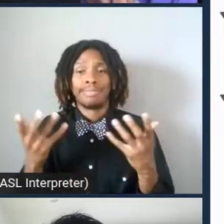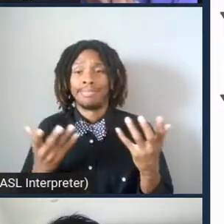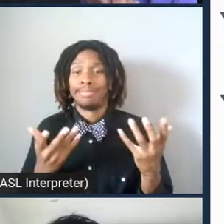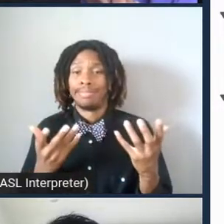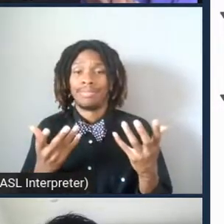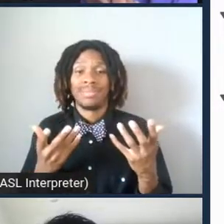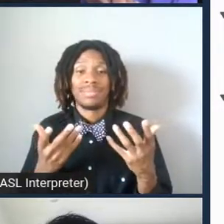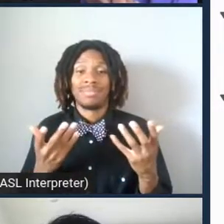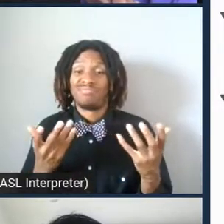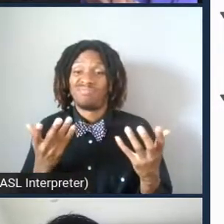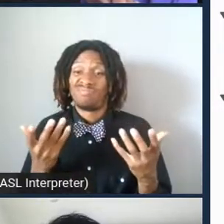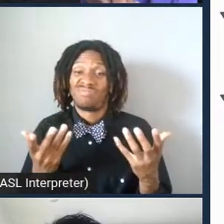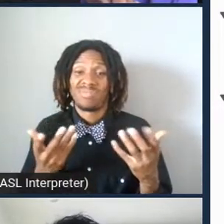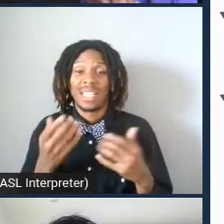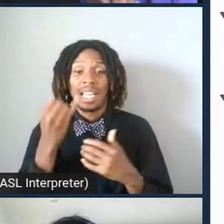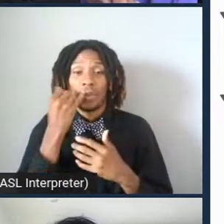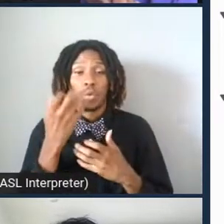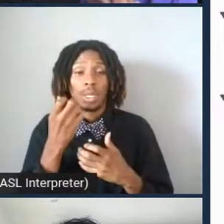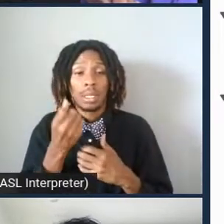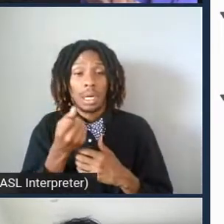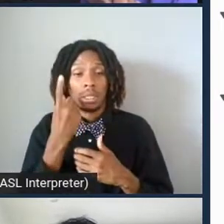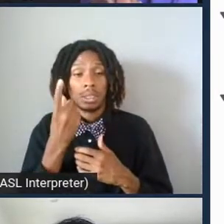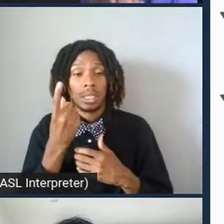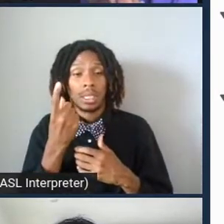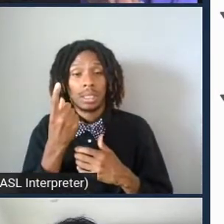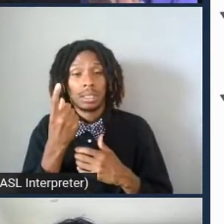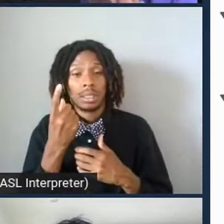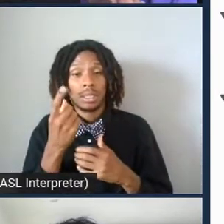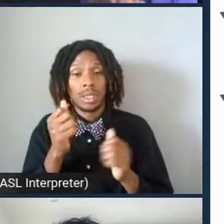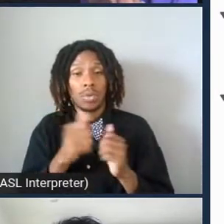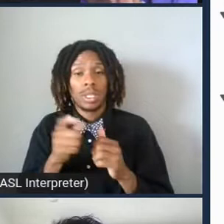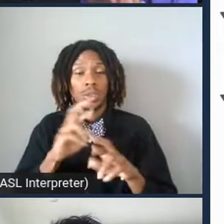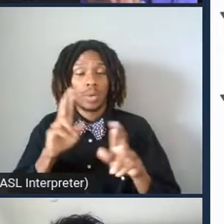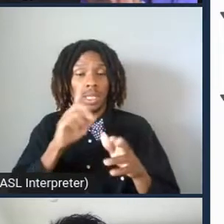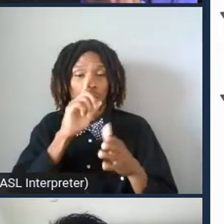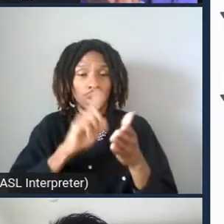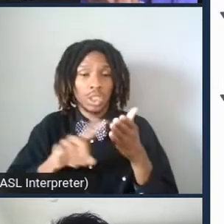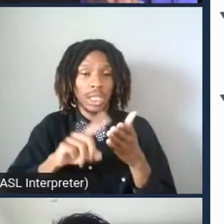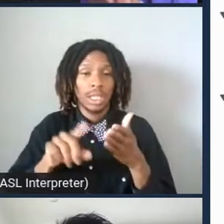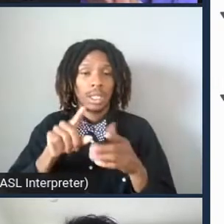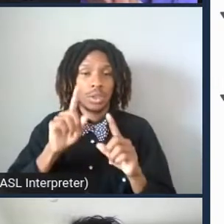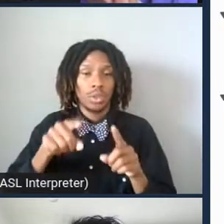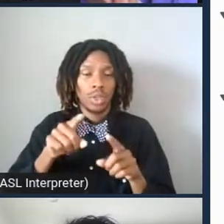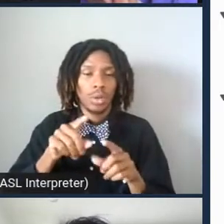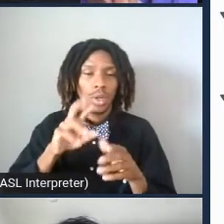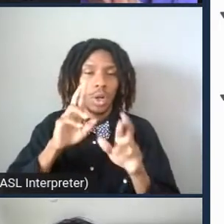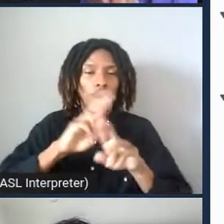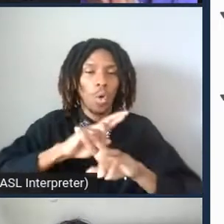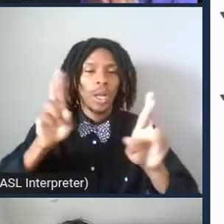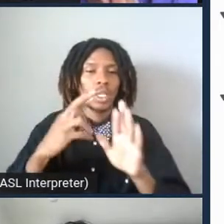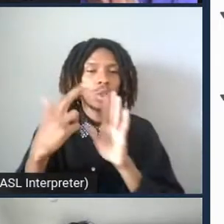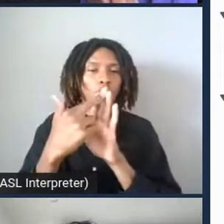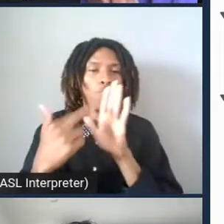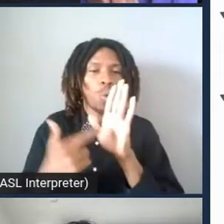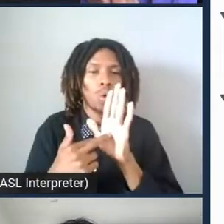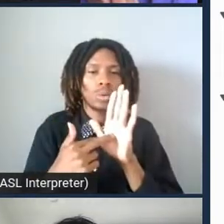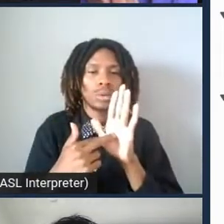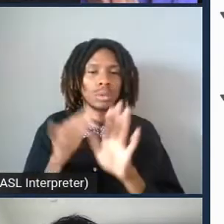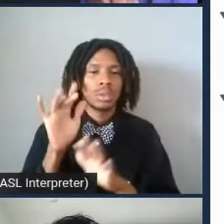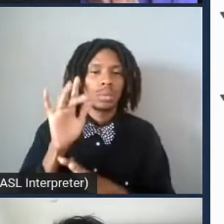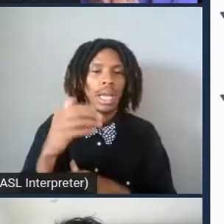And if you want to kind of understand what we do with these readiness checks, you can go to readiness rules. Here we have like